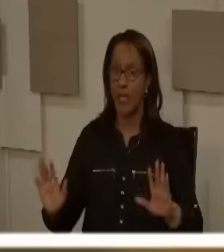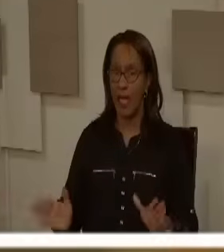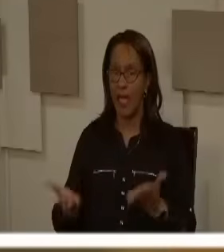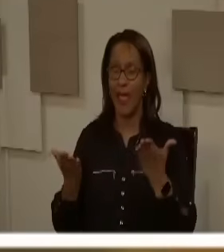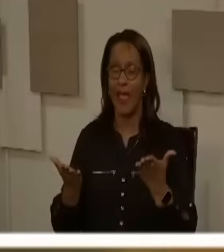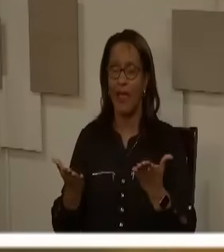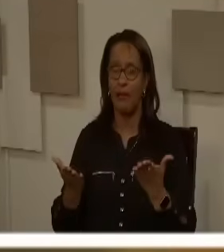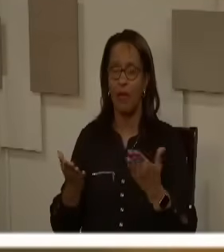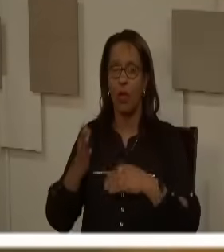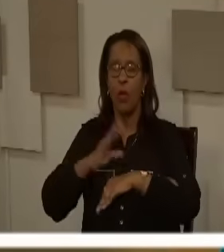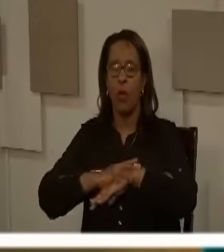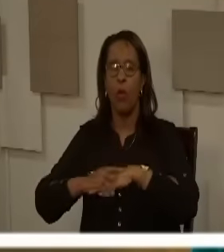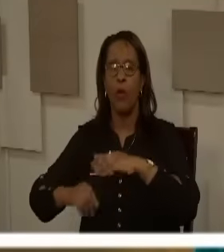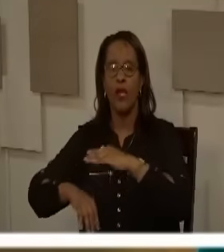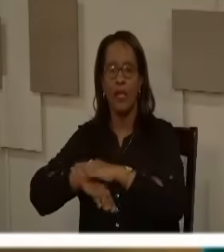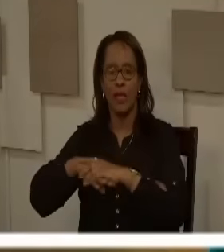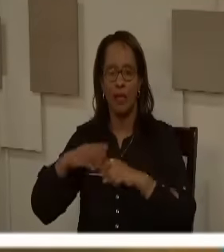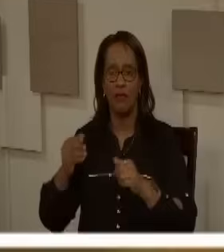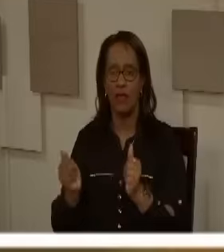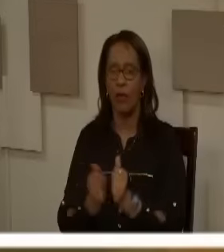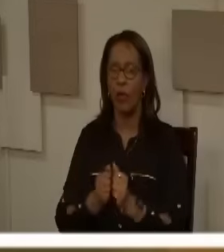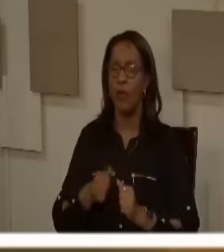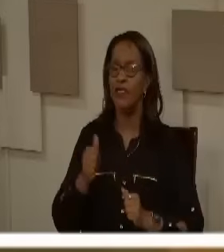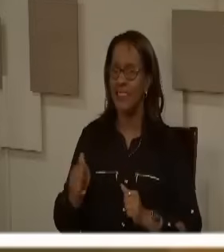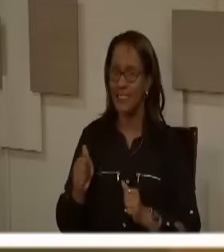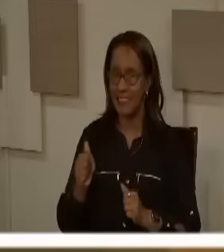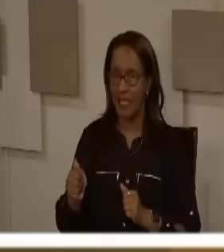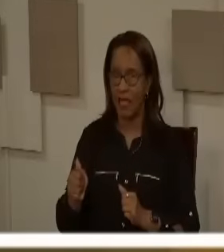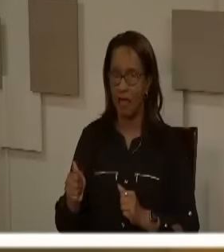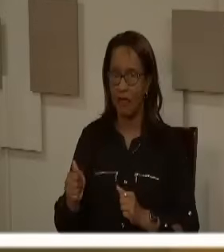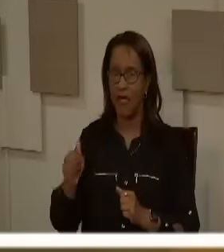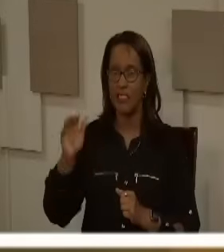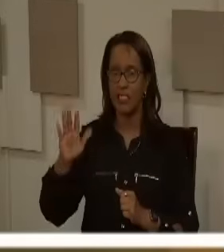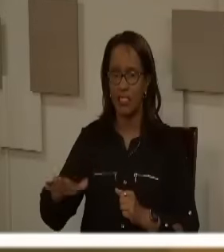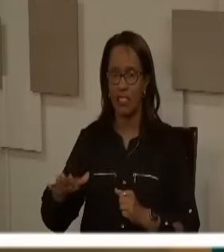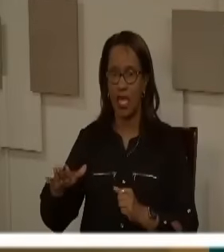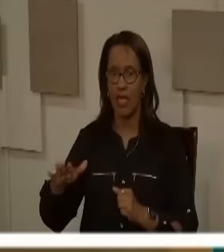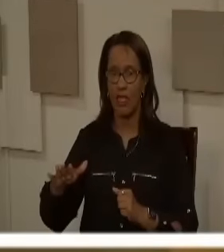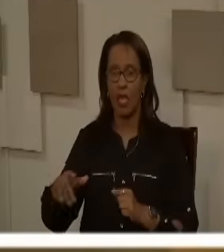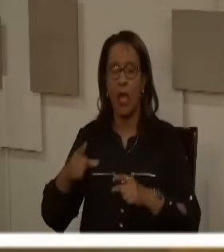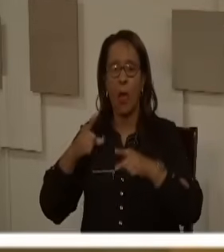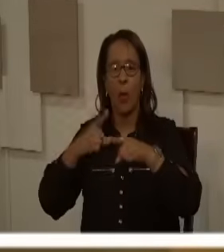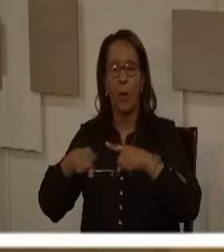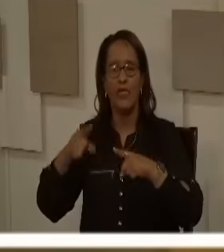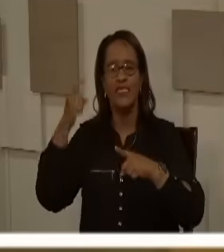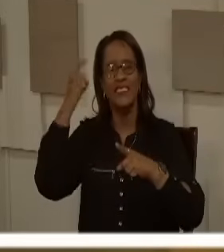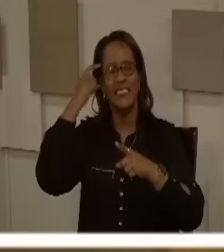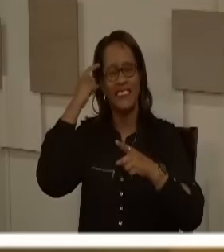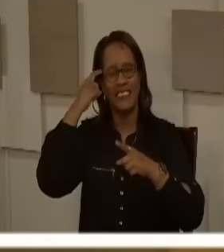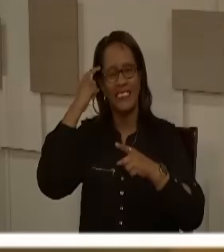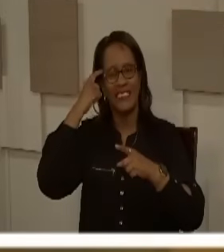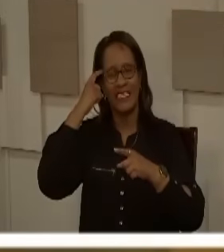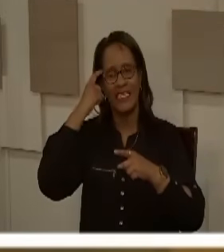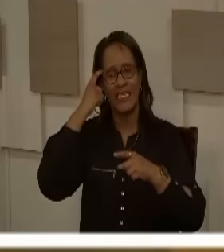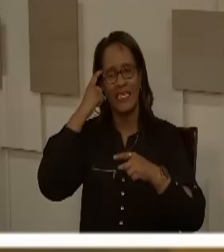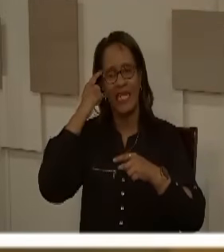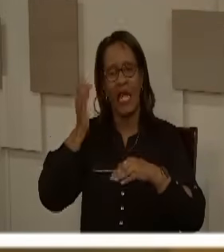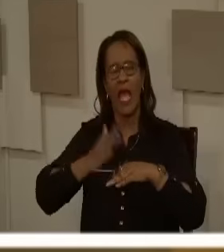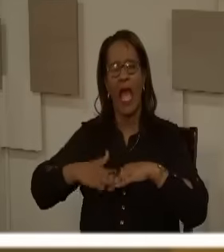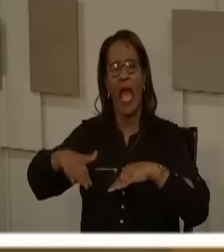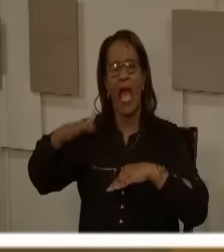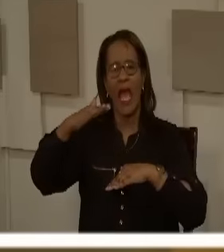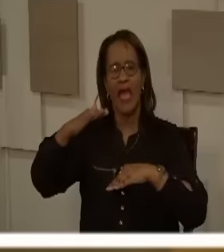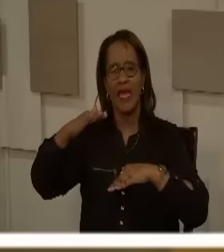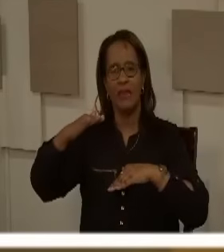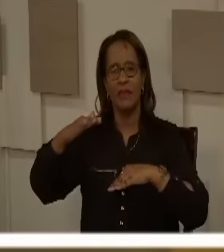are comfortable in themselves and their responses, and you're holding that higher bar for them and it's stretching them, and they look at you and say,